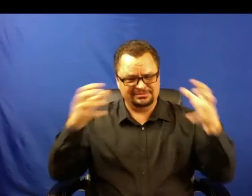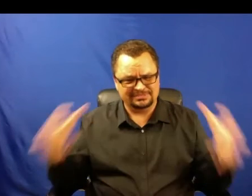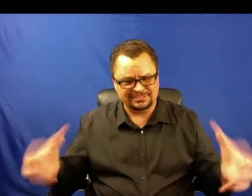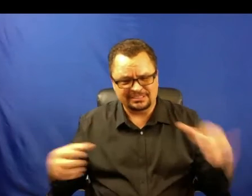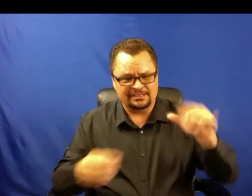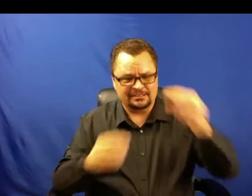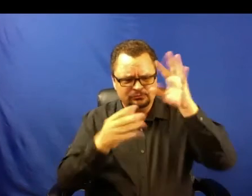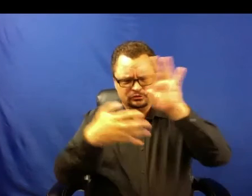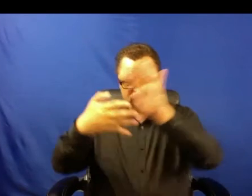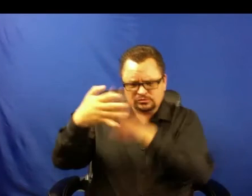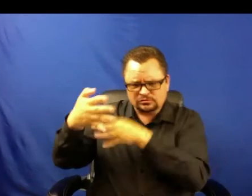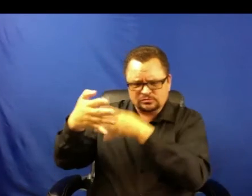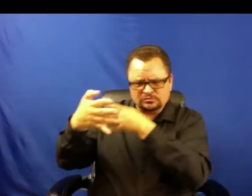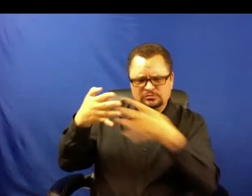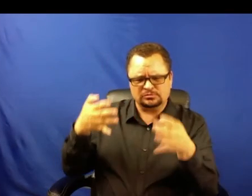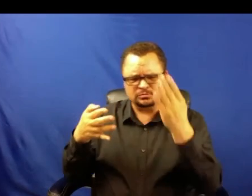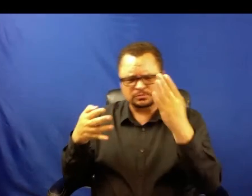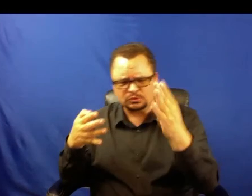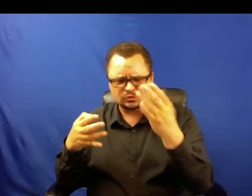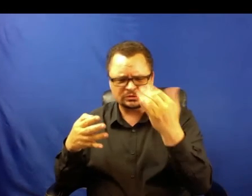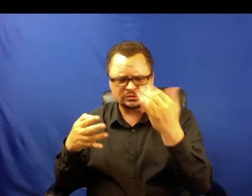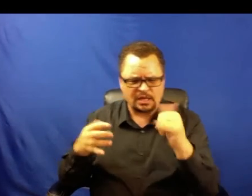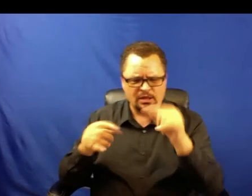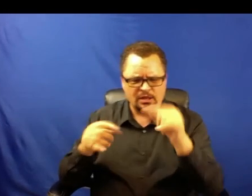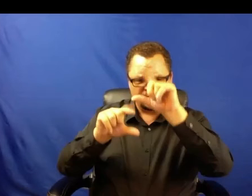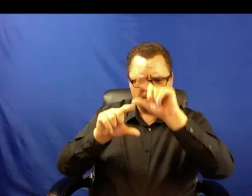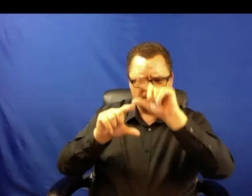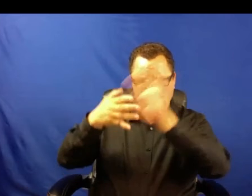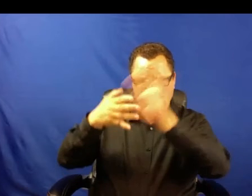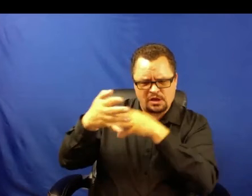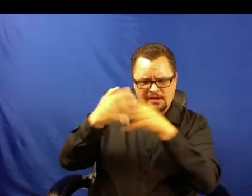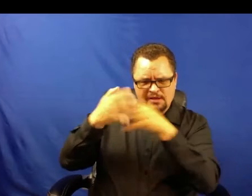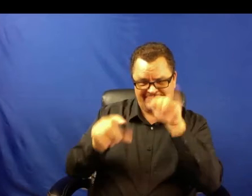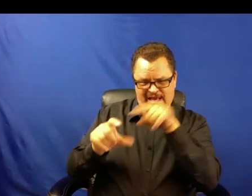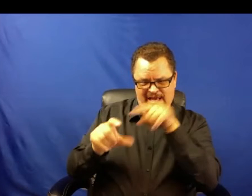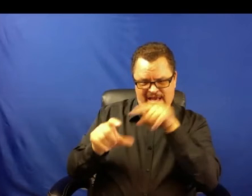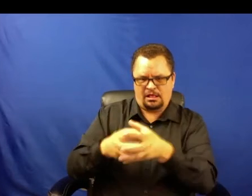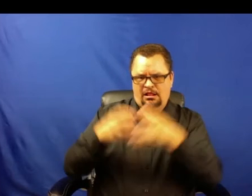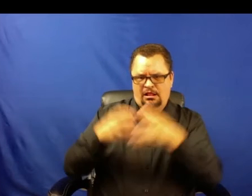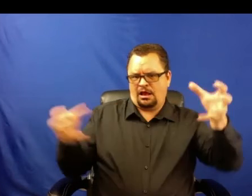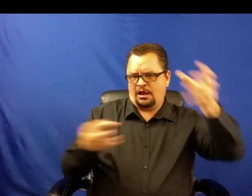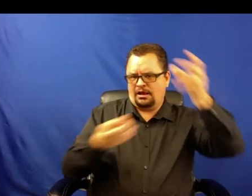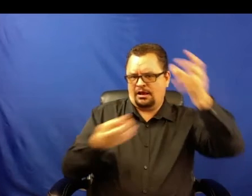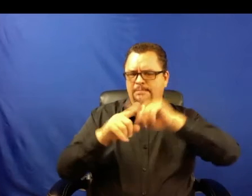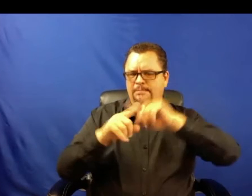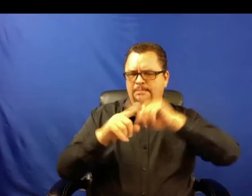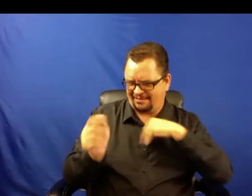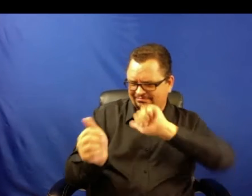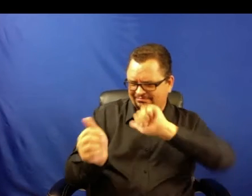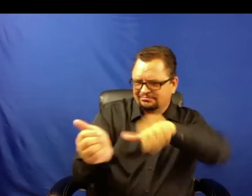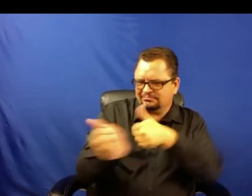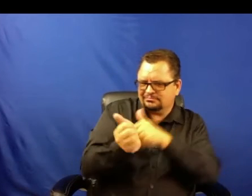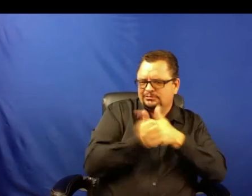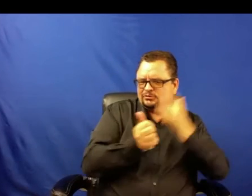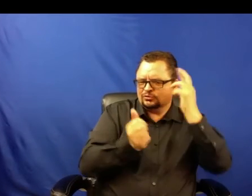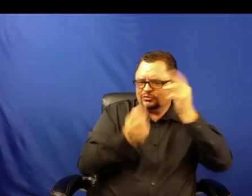where we need to focus, is on knowledge. And this hospital group, I think, it's